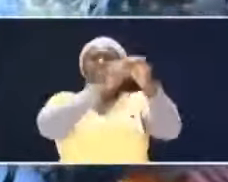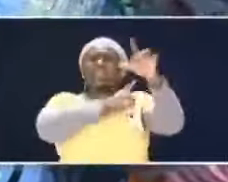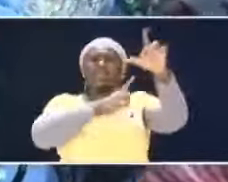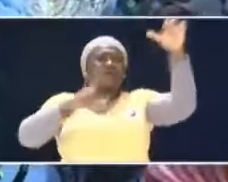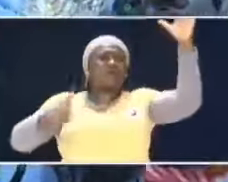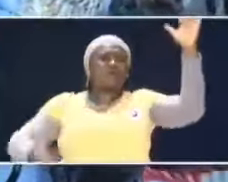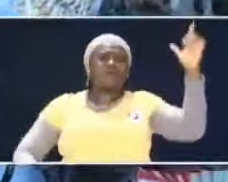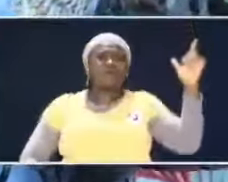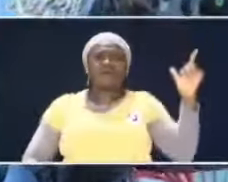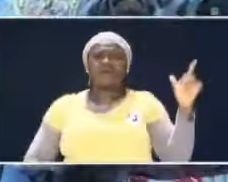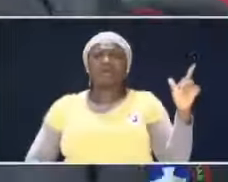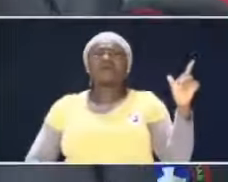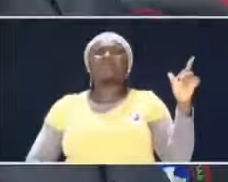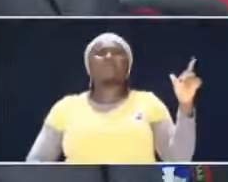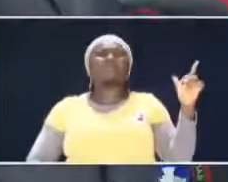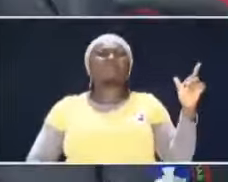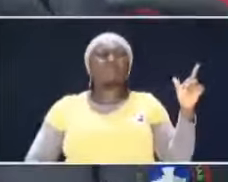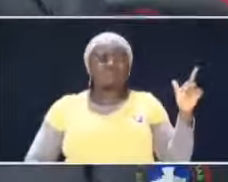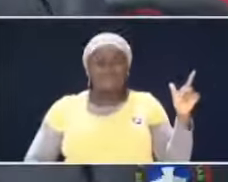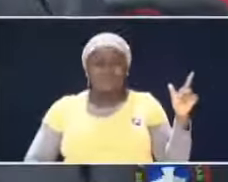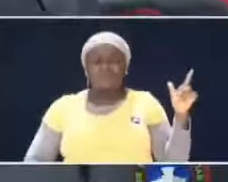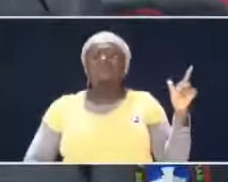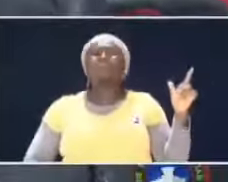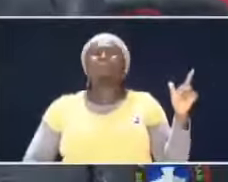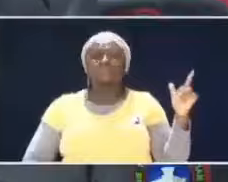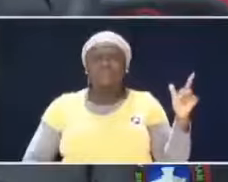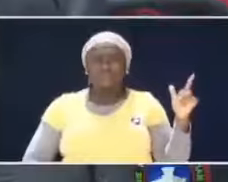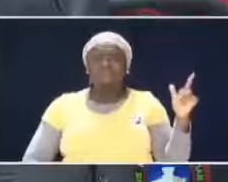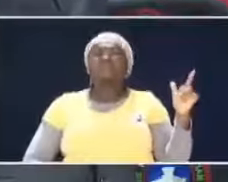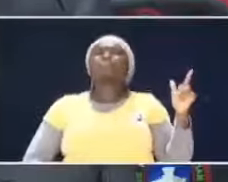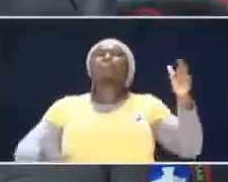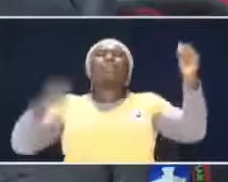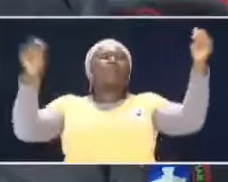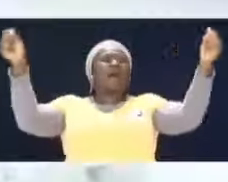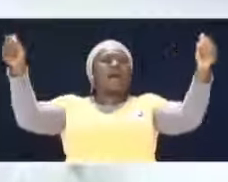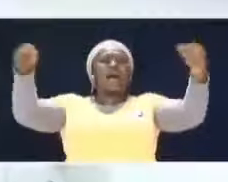the Lord. Sing